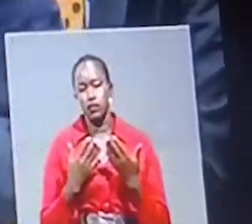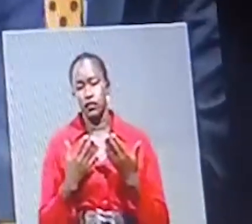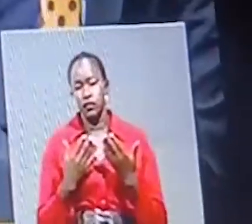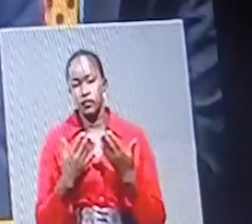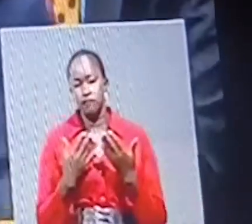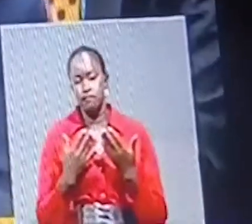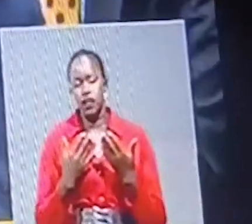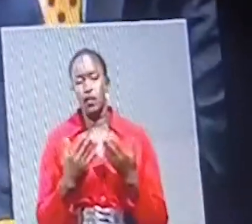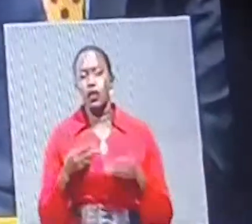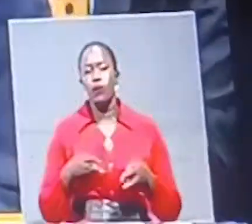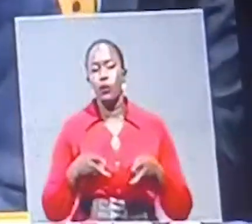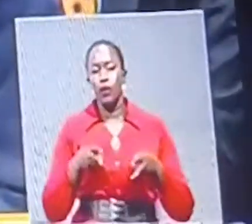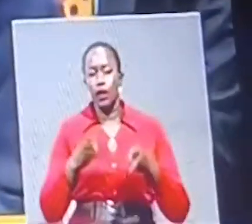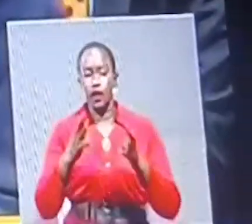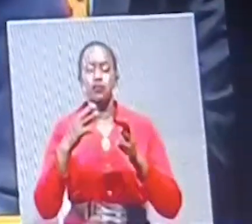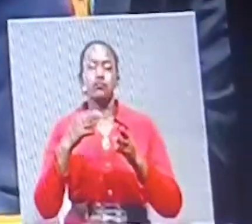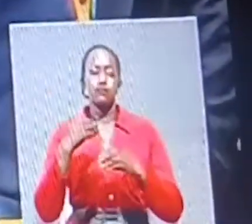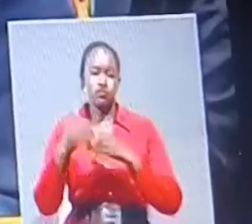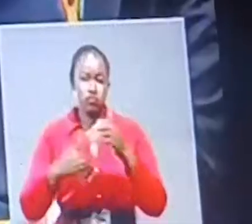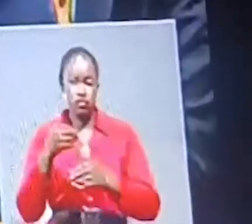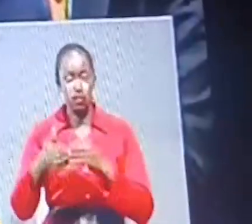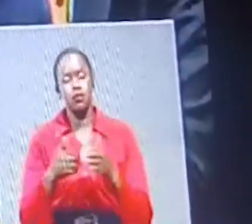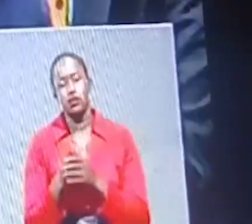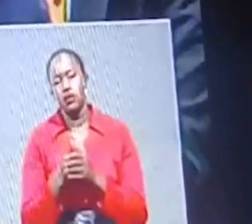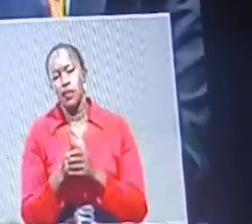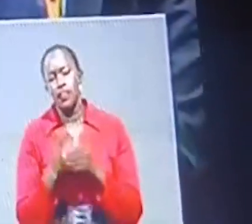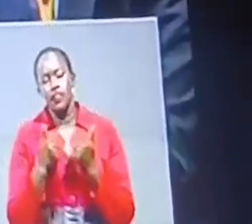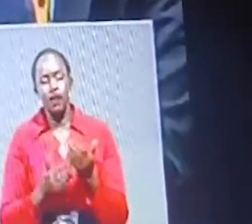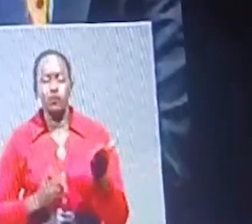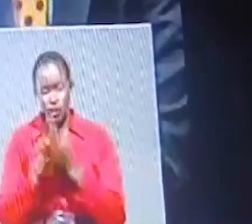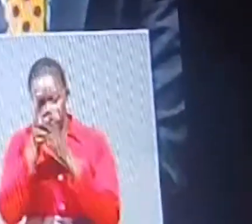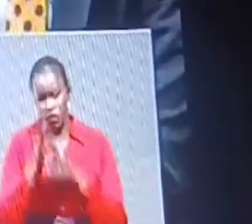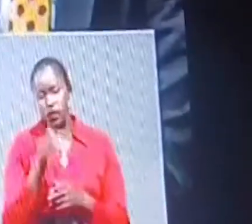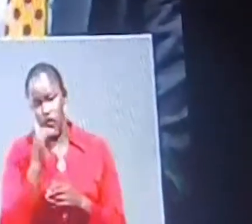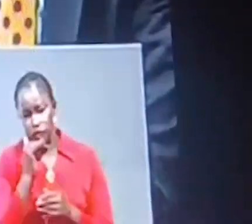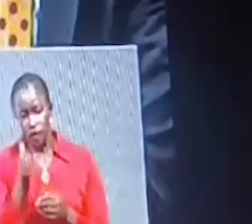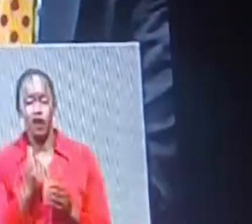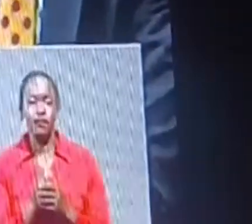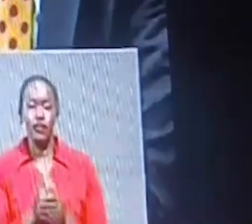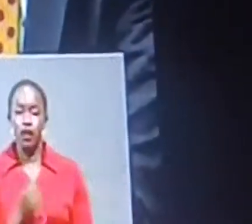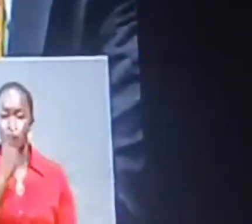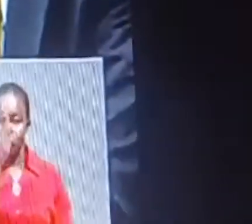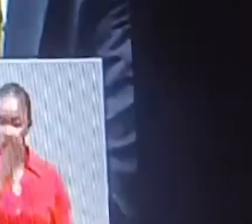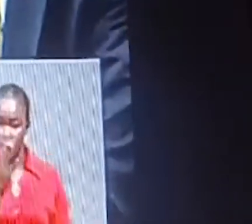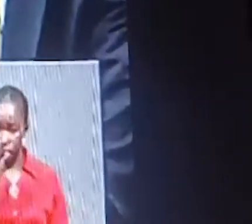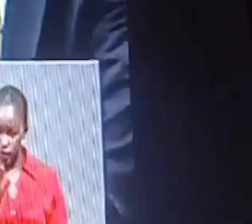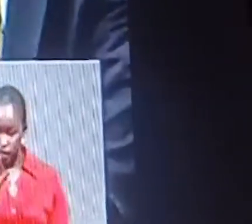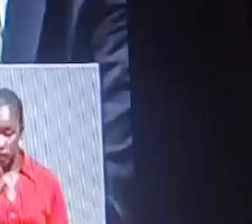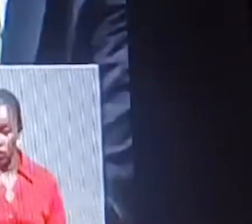the way out of this. Right Honourable Speaker, a third of your members here seated,